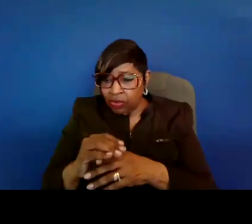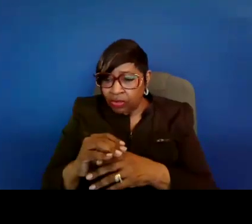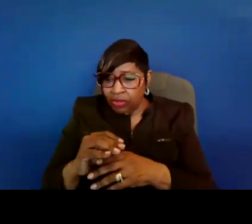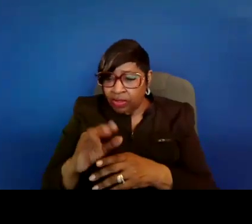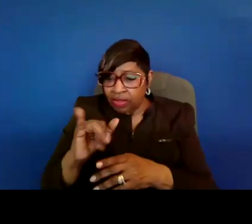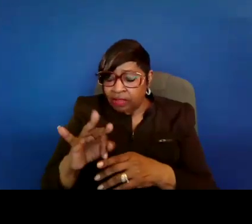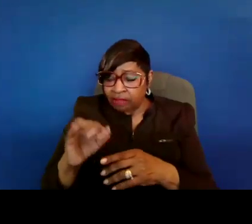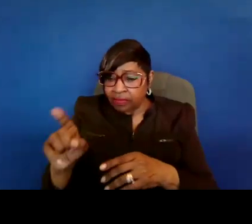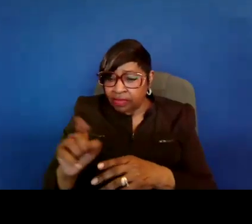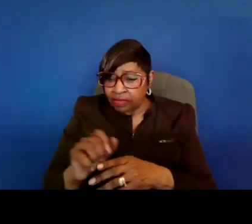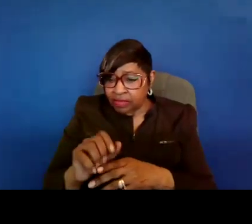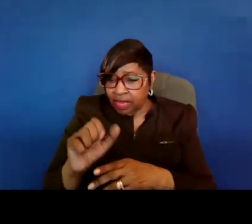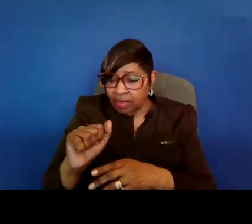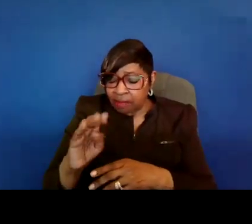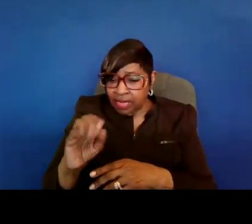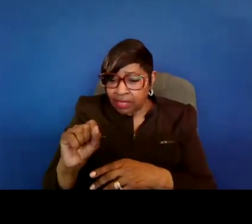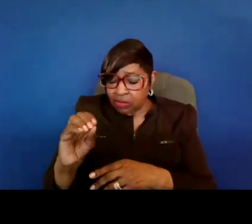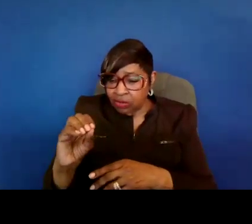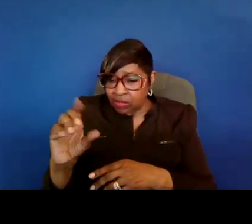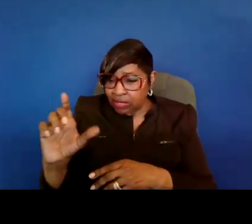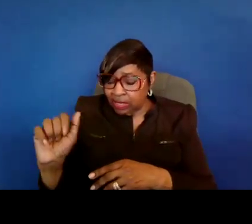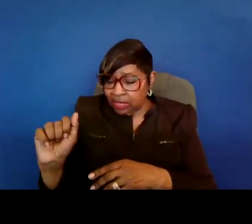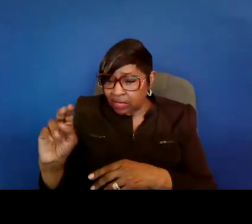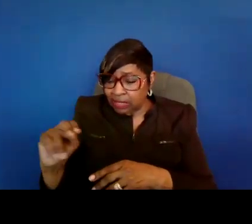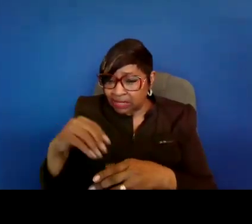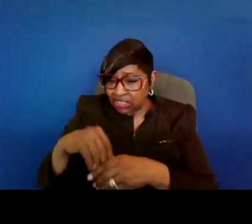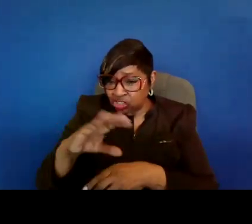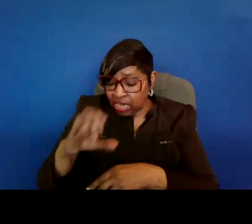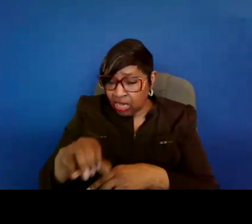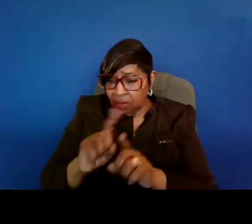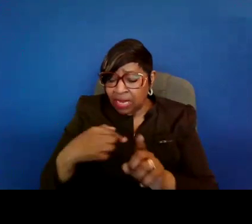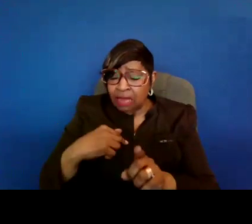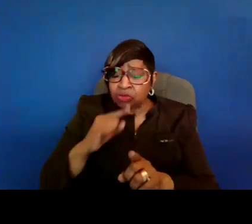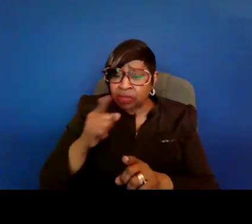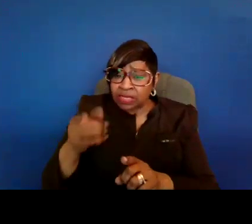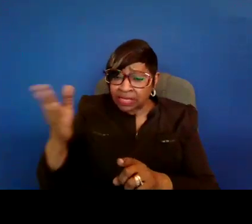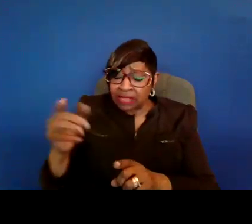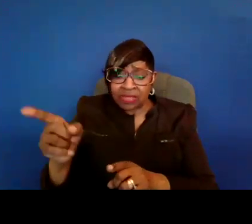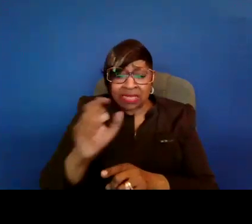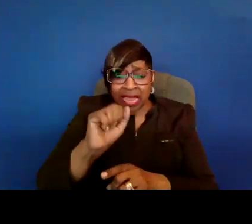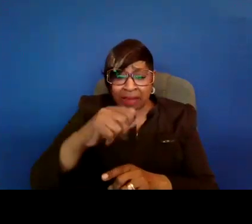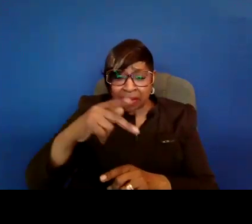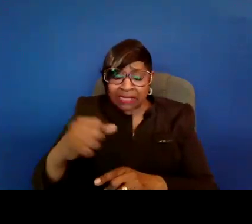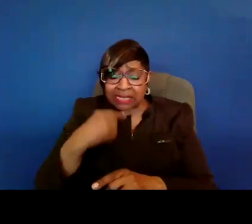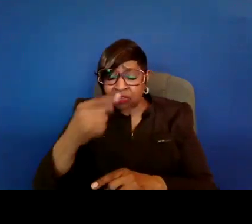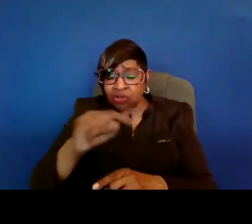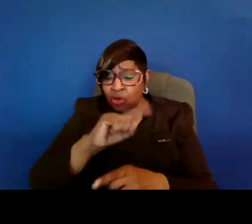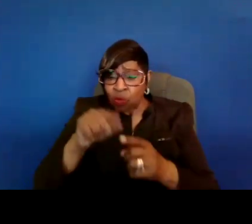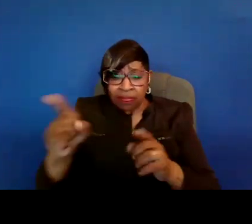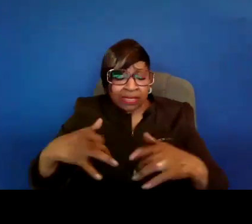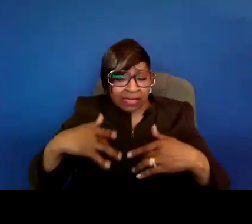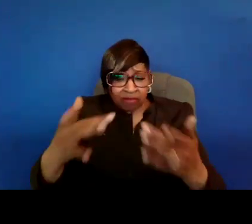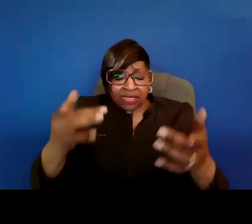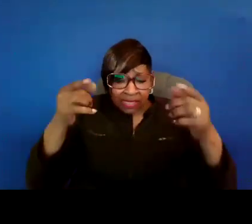in Chicago, but I'm sure there's an app there too. And these apps tell you when the art openings are, which I guess counts